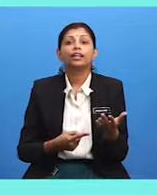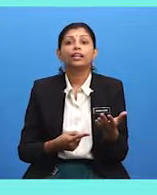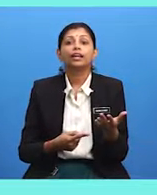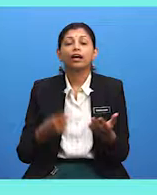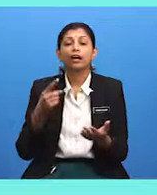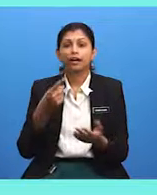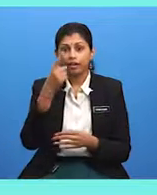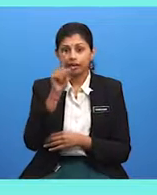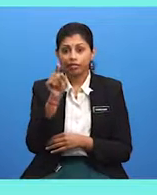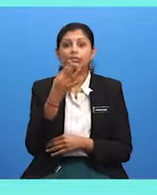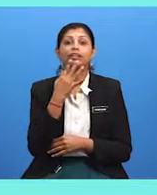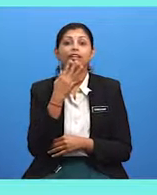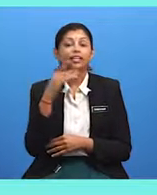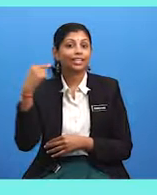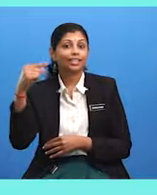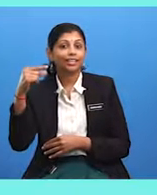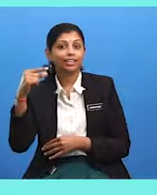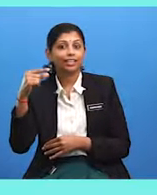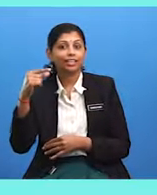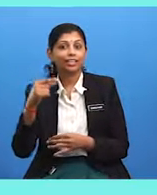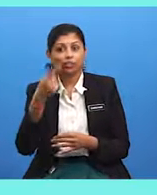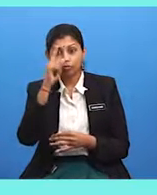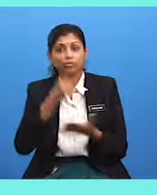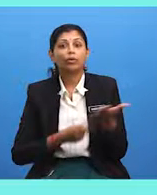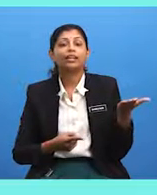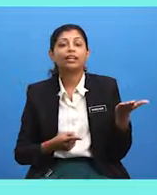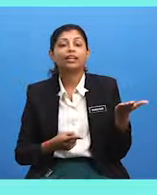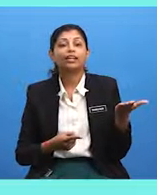They have been highlighted in green for you.